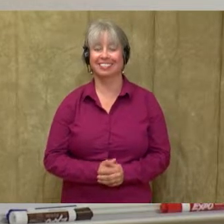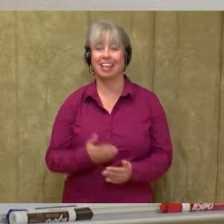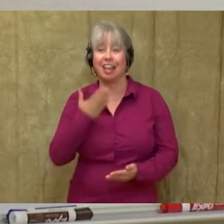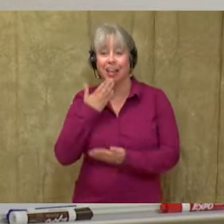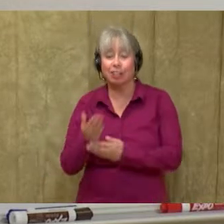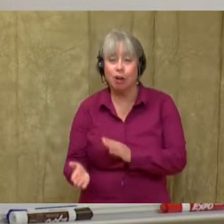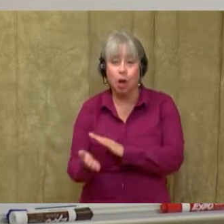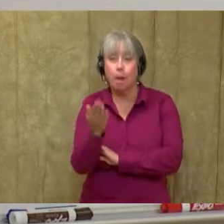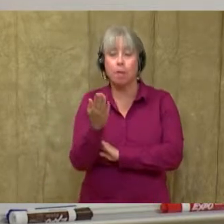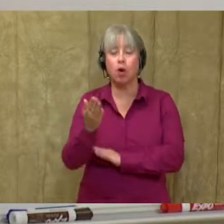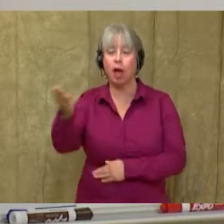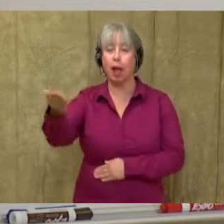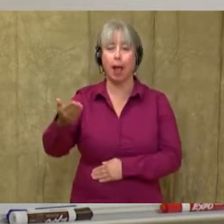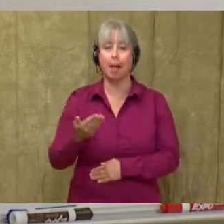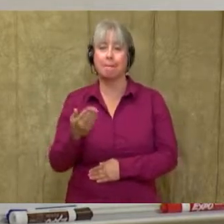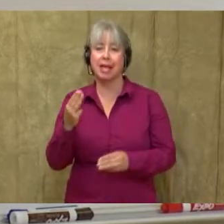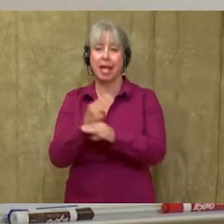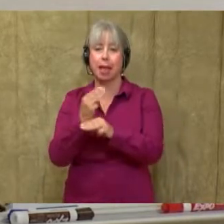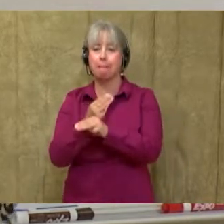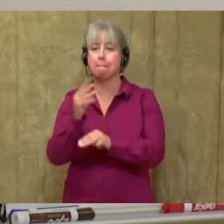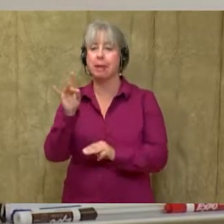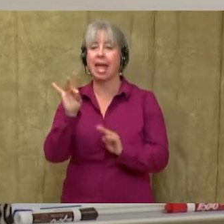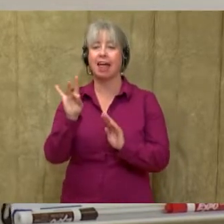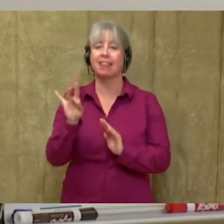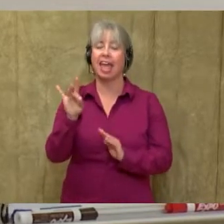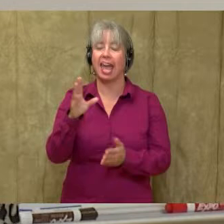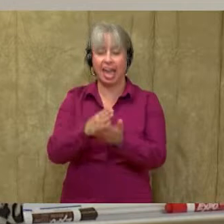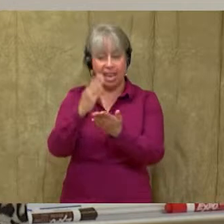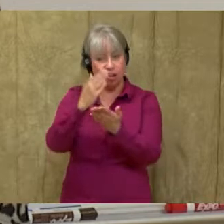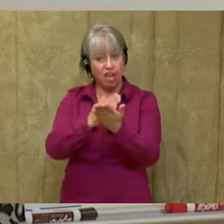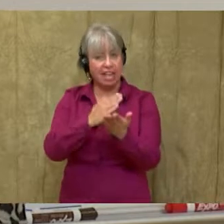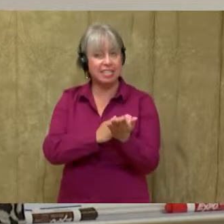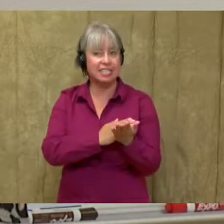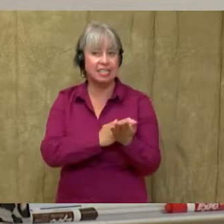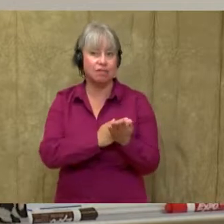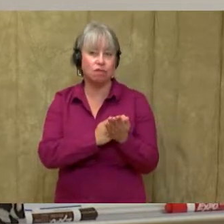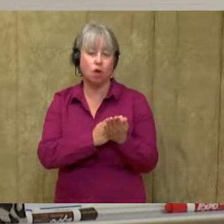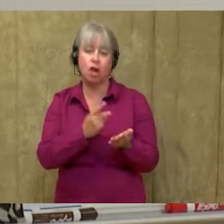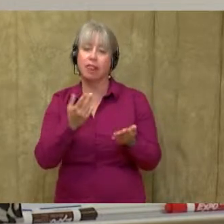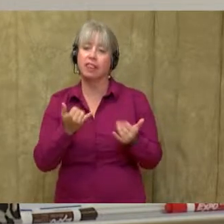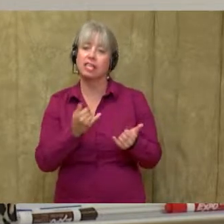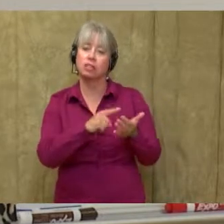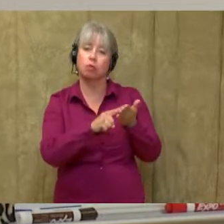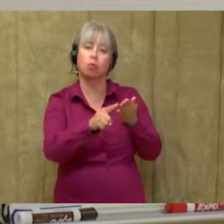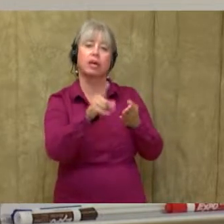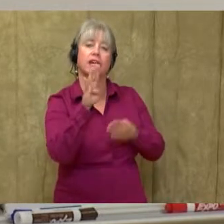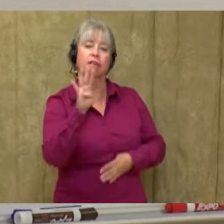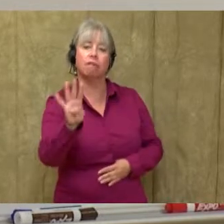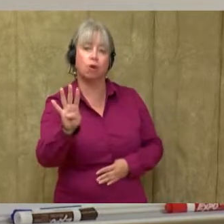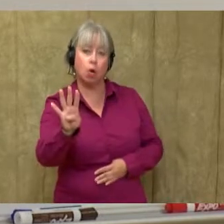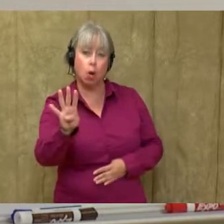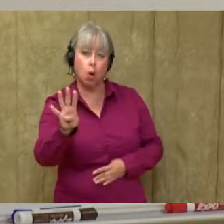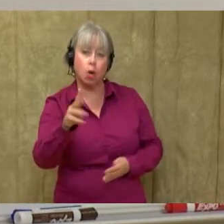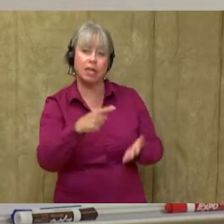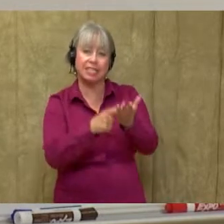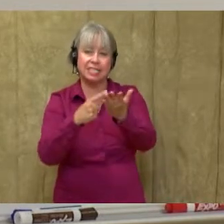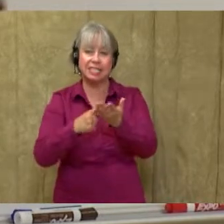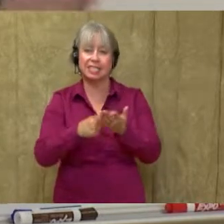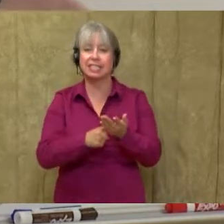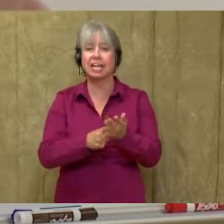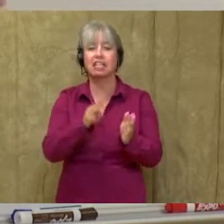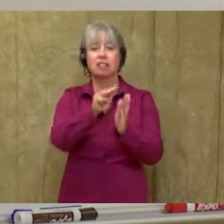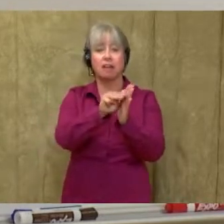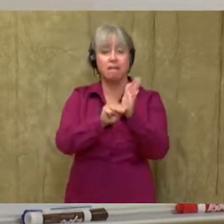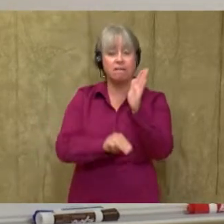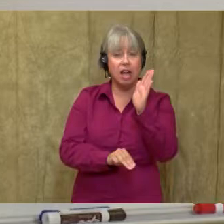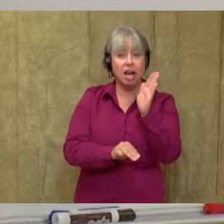Good morning and welcome to our Math 8 lesson. This is week 4 and we're going to be talking about volume. Last